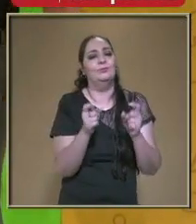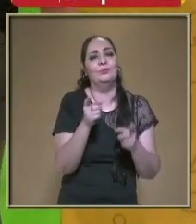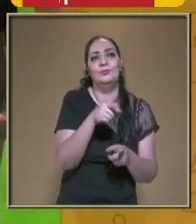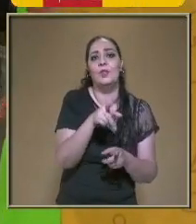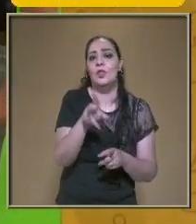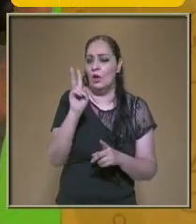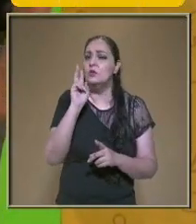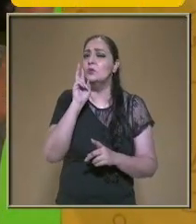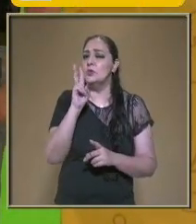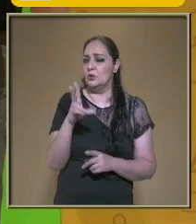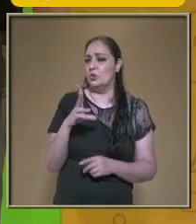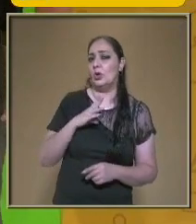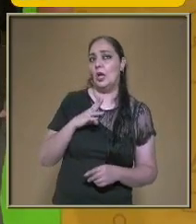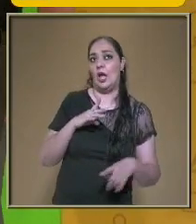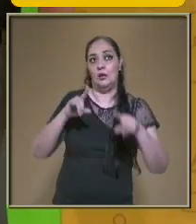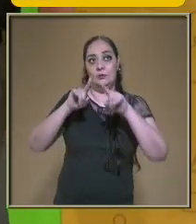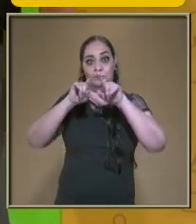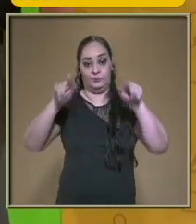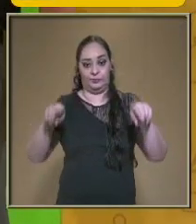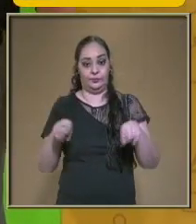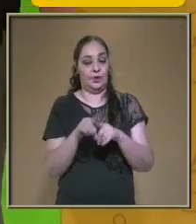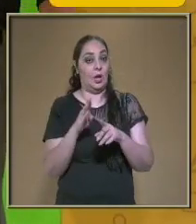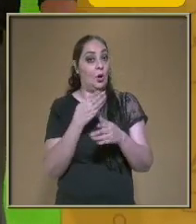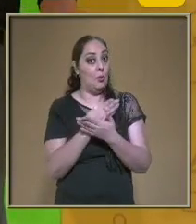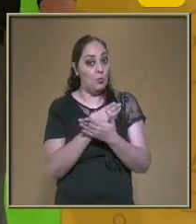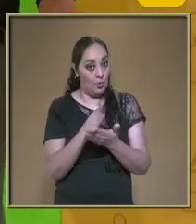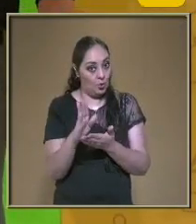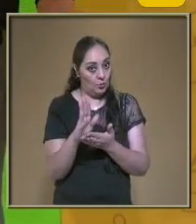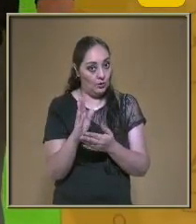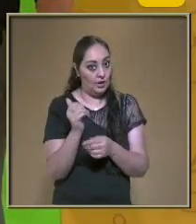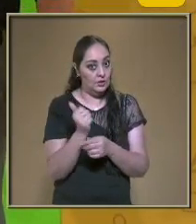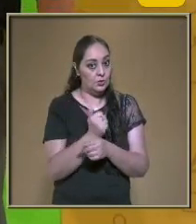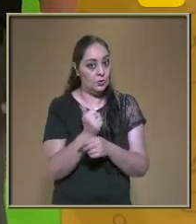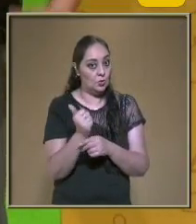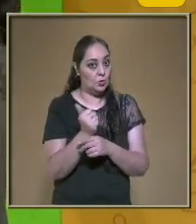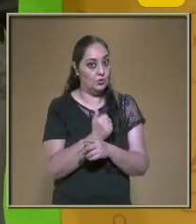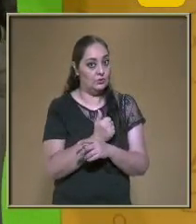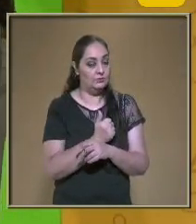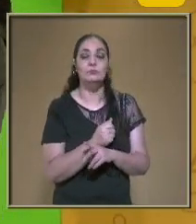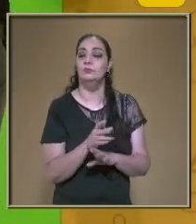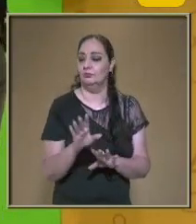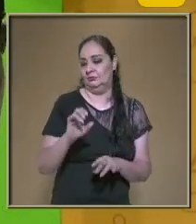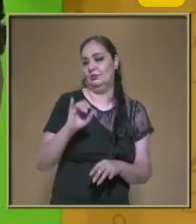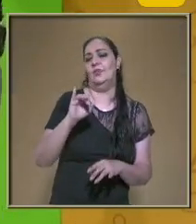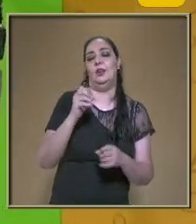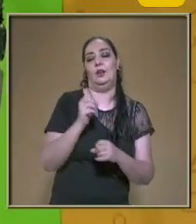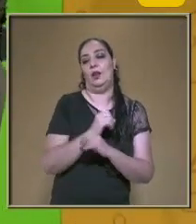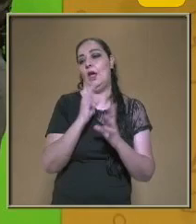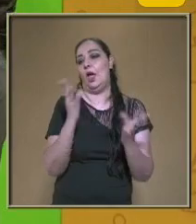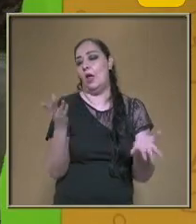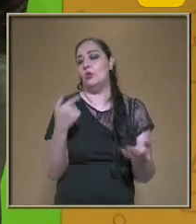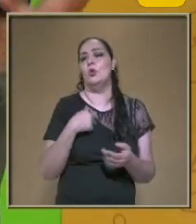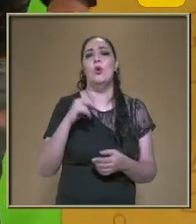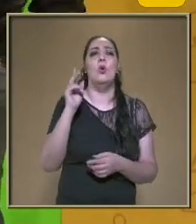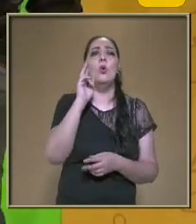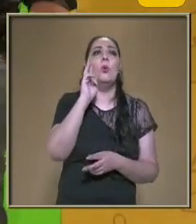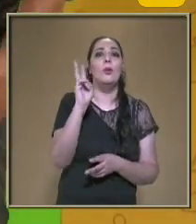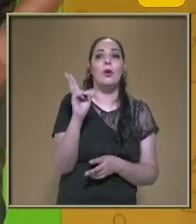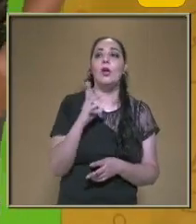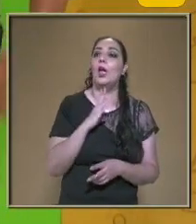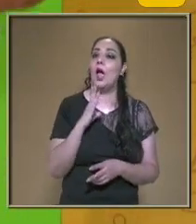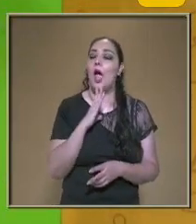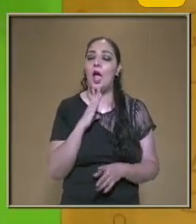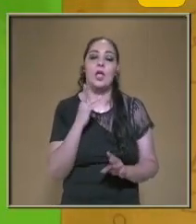you seen these indications in blue color? Yes, because teacher, I see and I observe that there